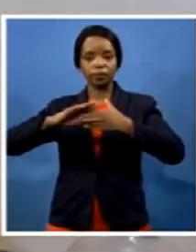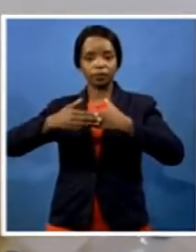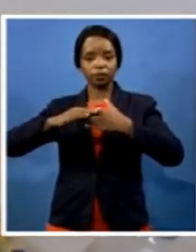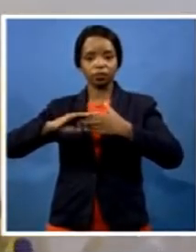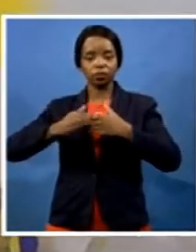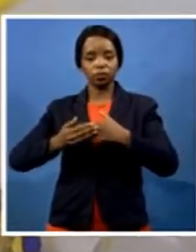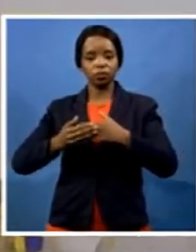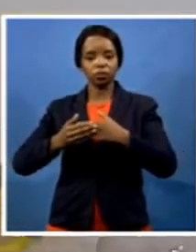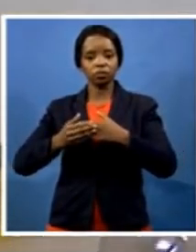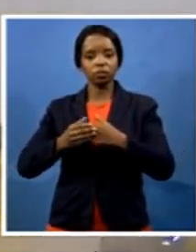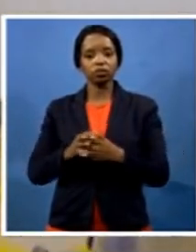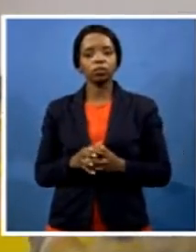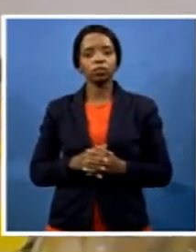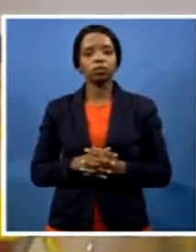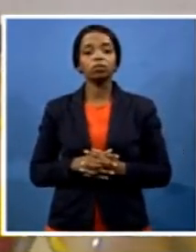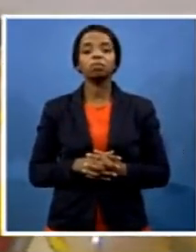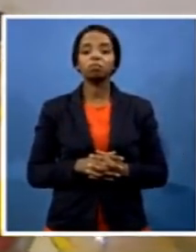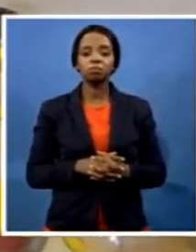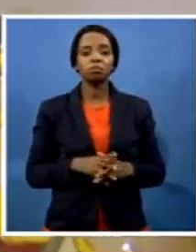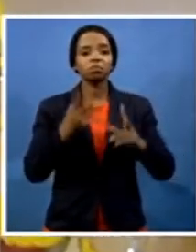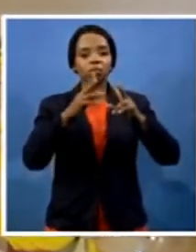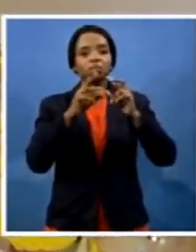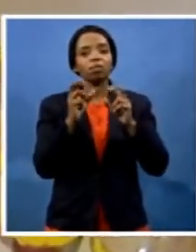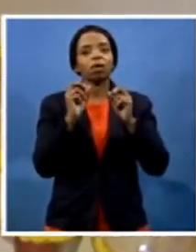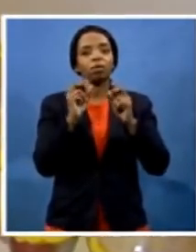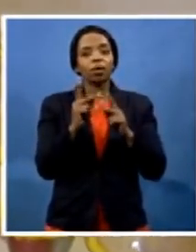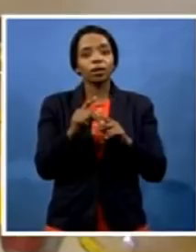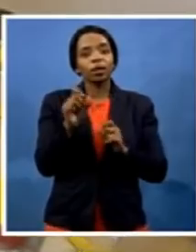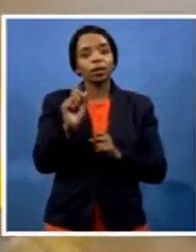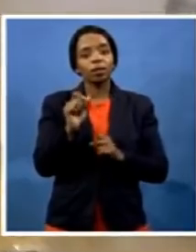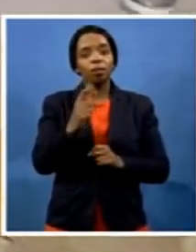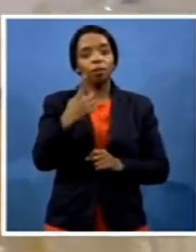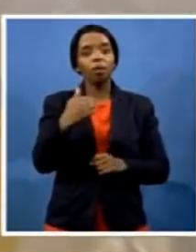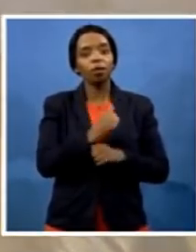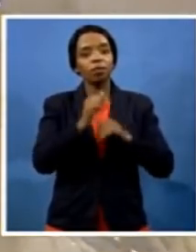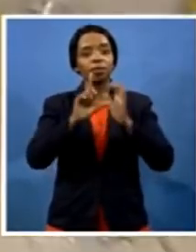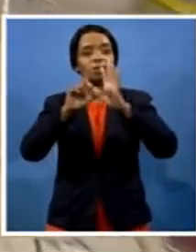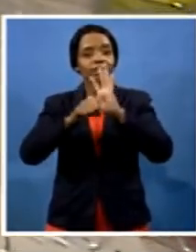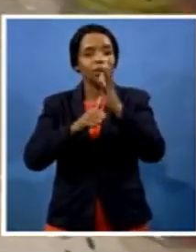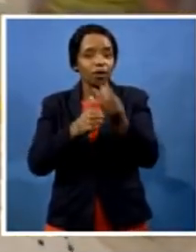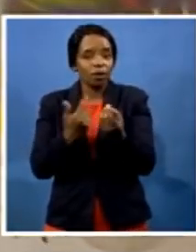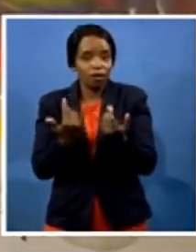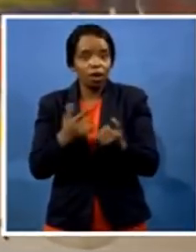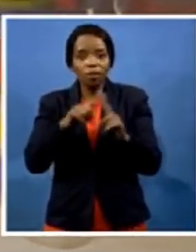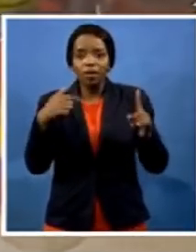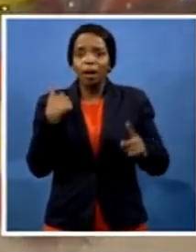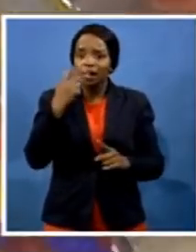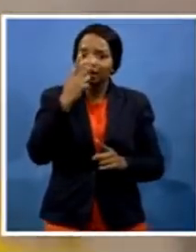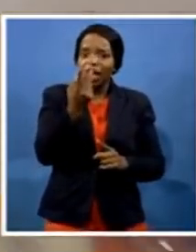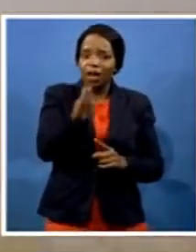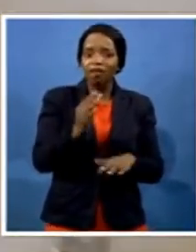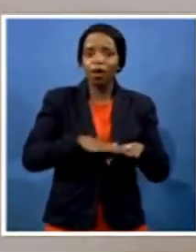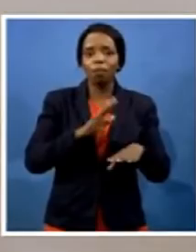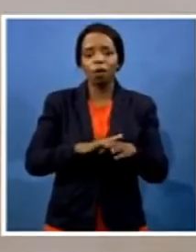All right, and that's one of your designs that you've got on right now. But I see there's another design that you have, the one over there. Can you just take